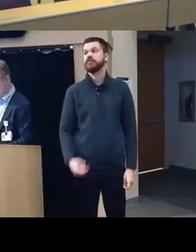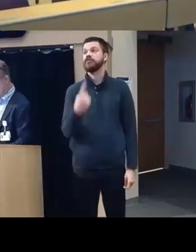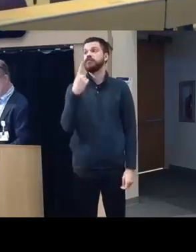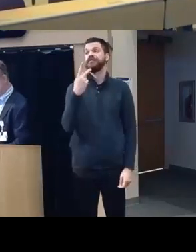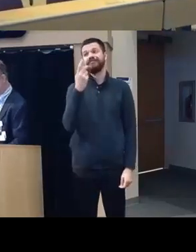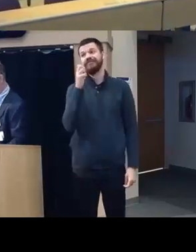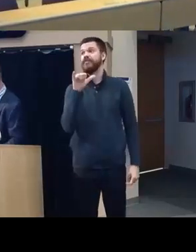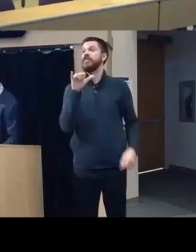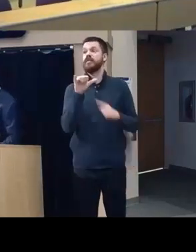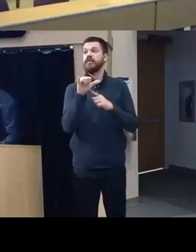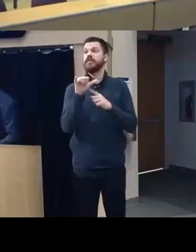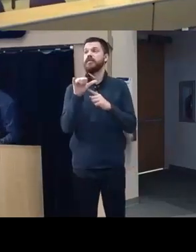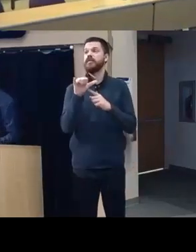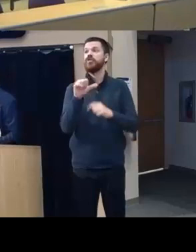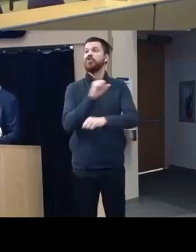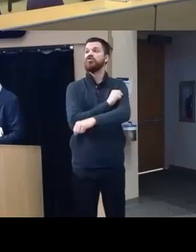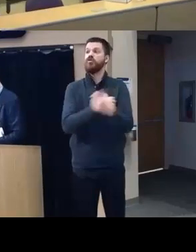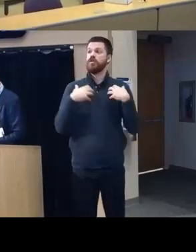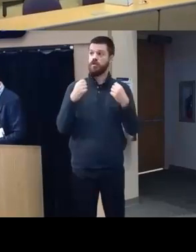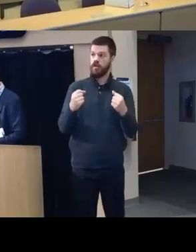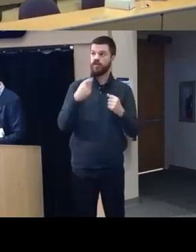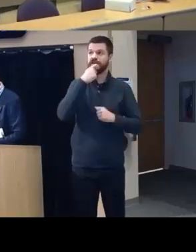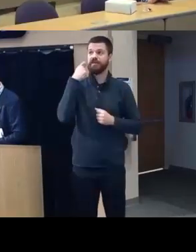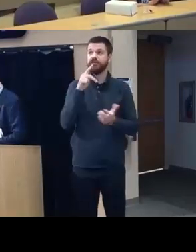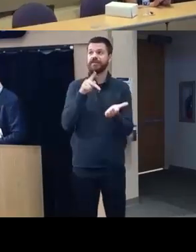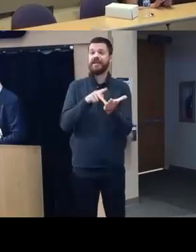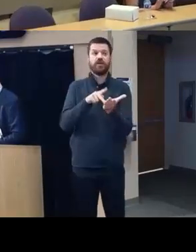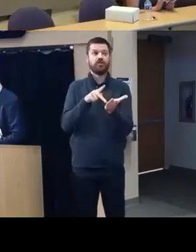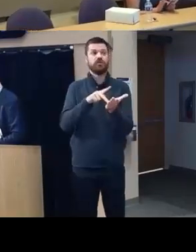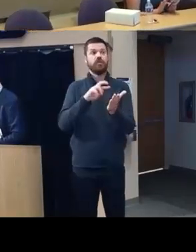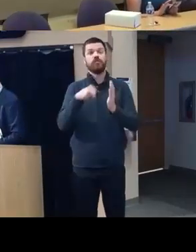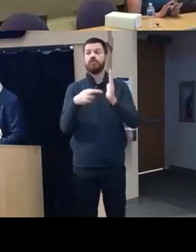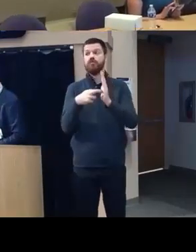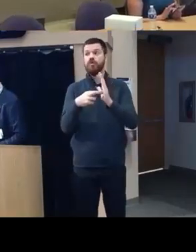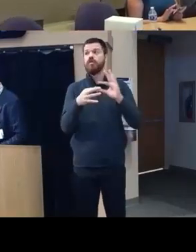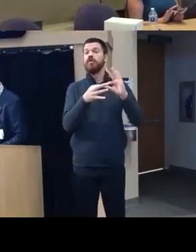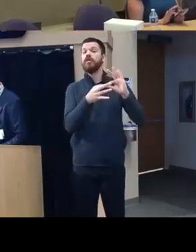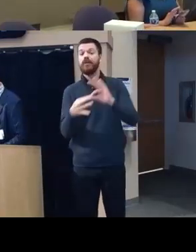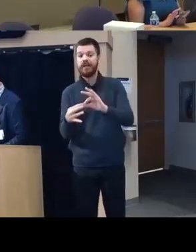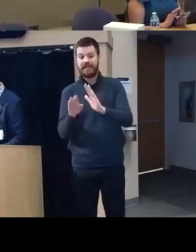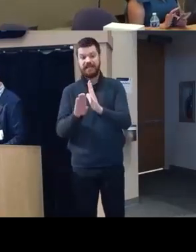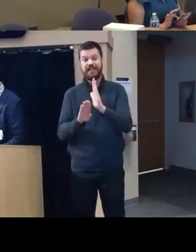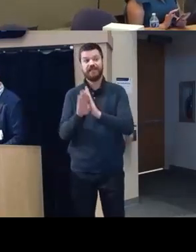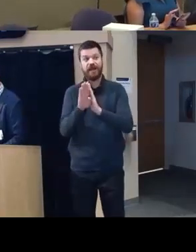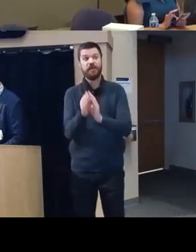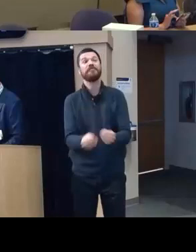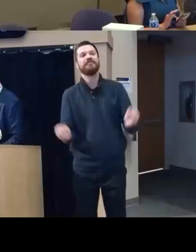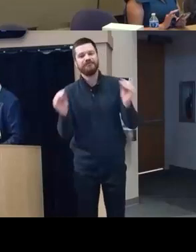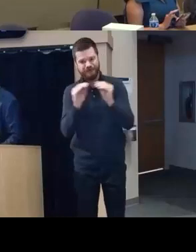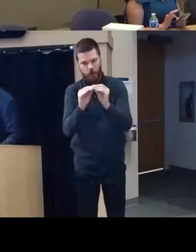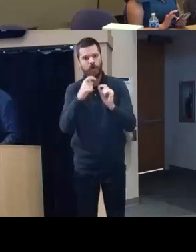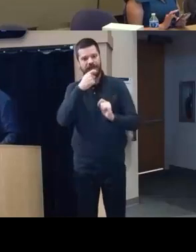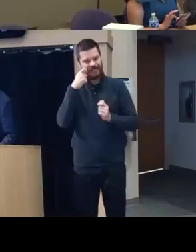that strong recovery and addiction psychiatry can play in developing more addiction